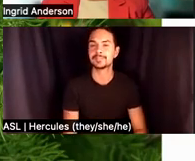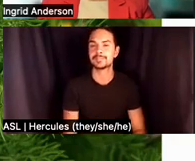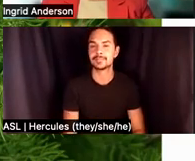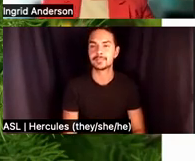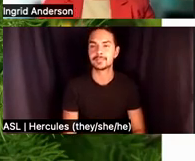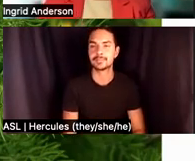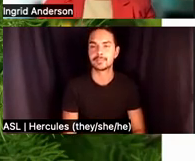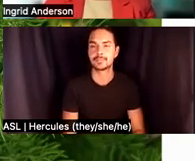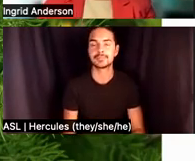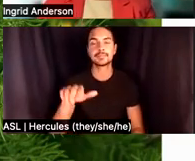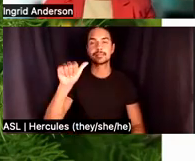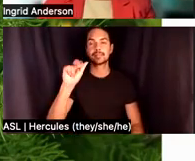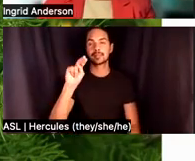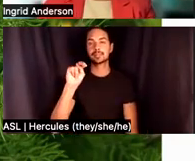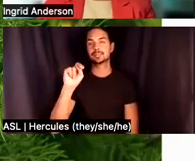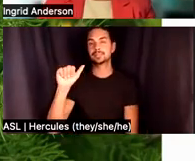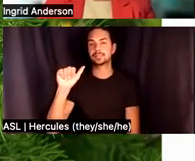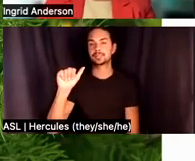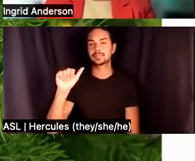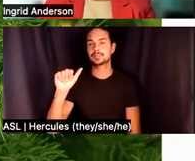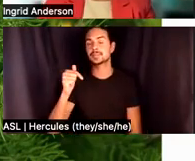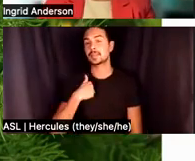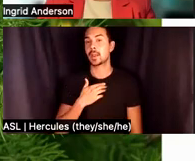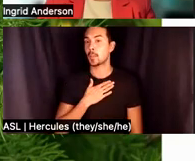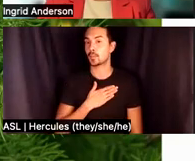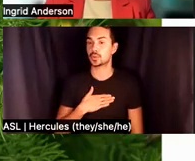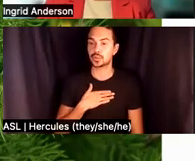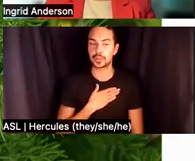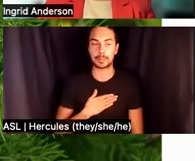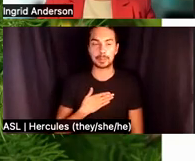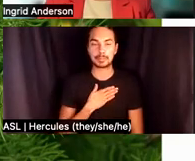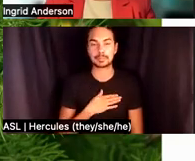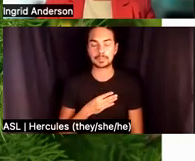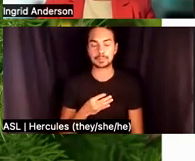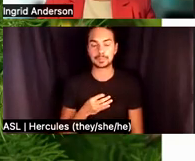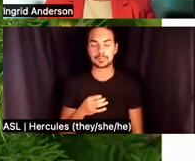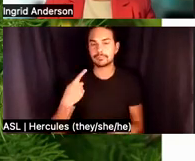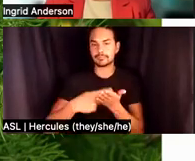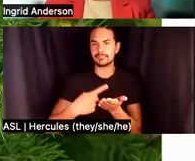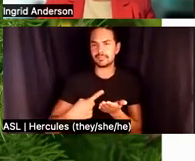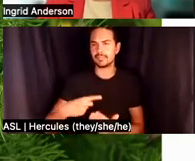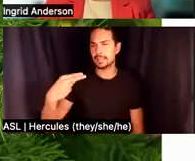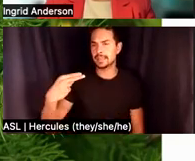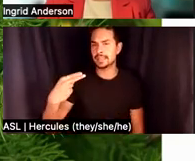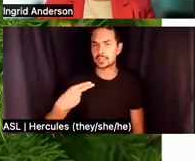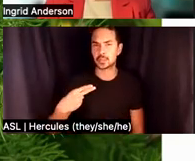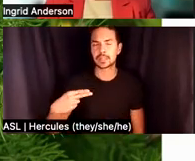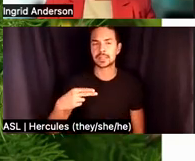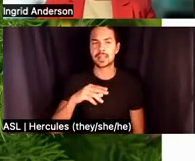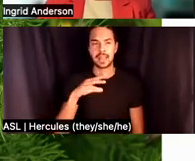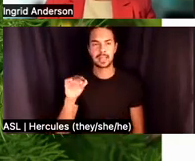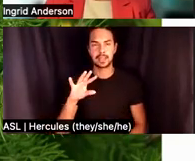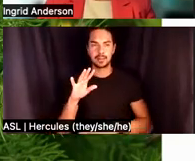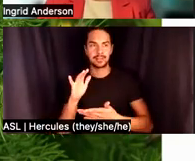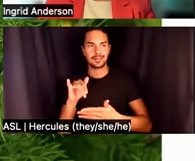Yeah, I really appreciate kind of going through this history and the context of why